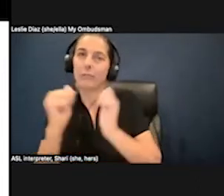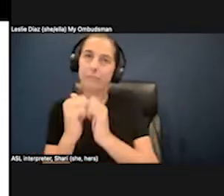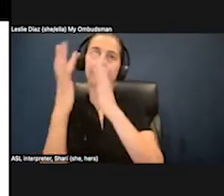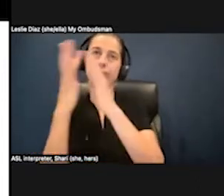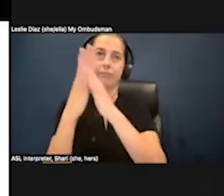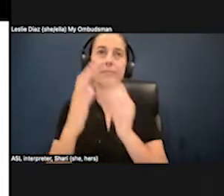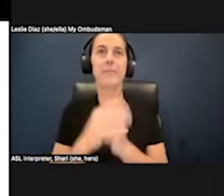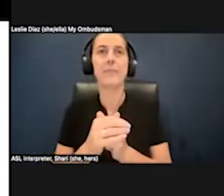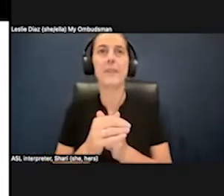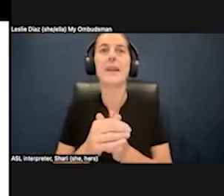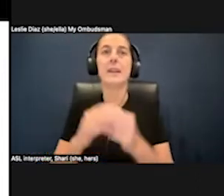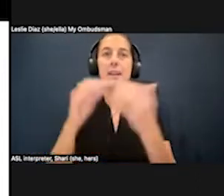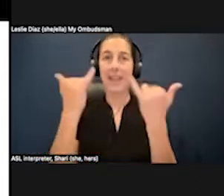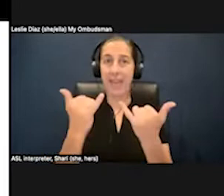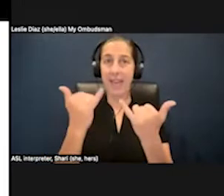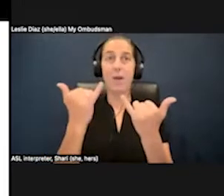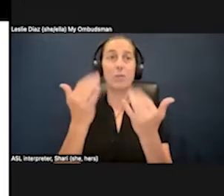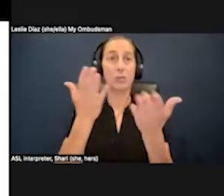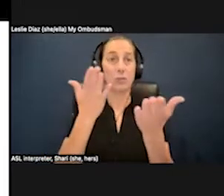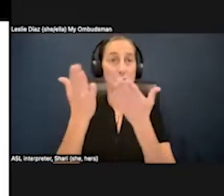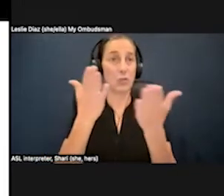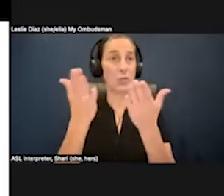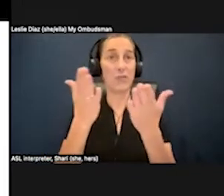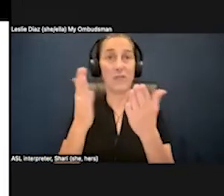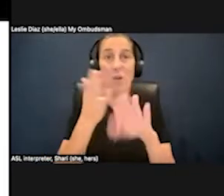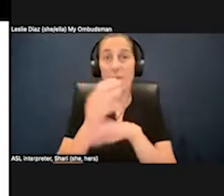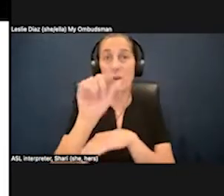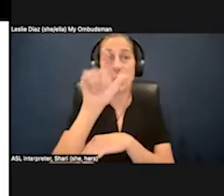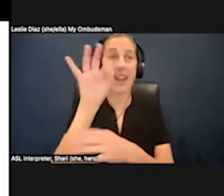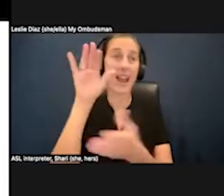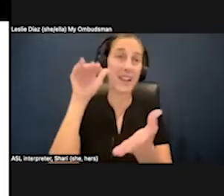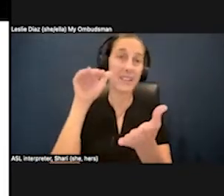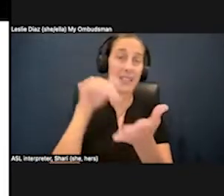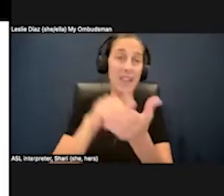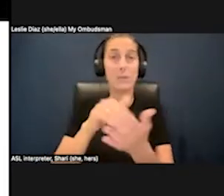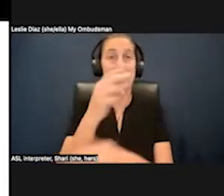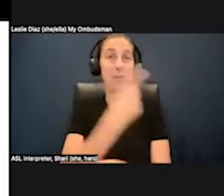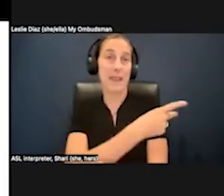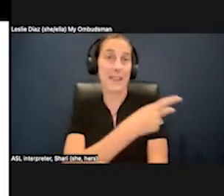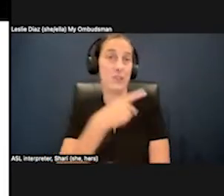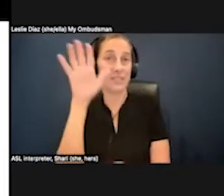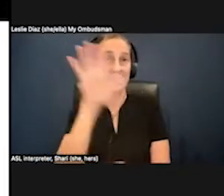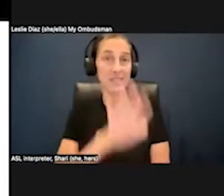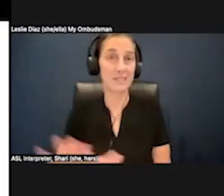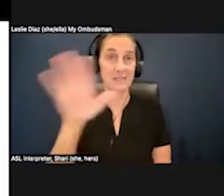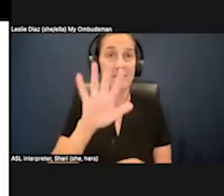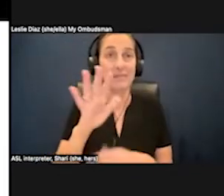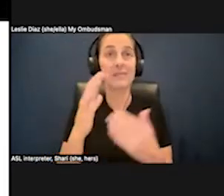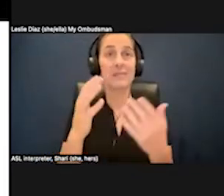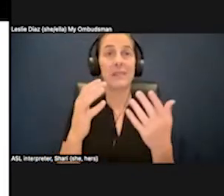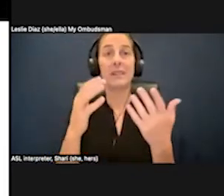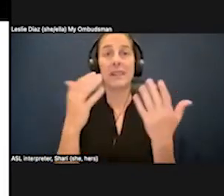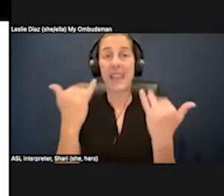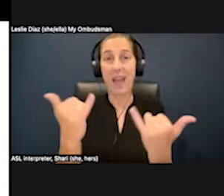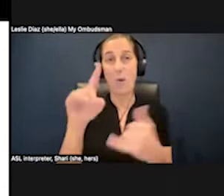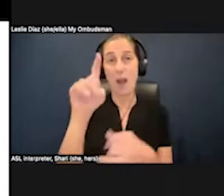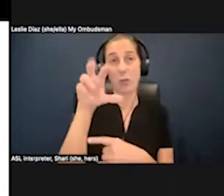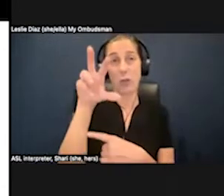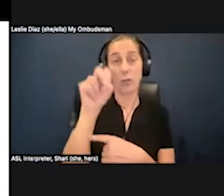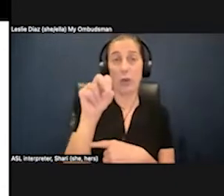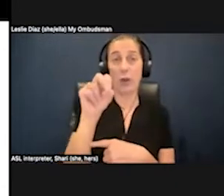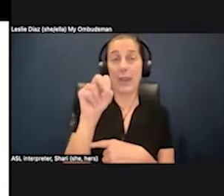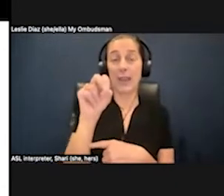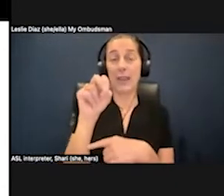over 29,000 patients a year, but that's the health center as a whole. Right now in the Trans Health program, we have about 130 active